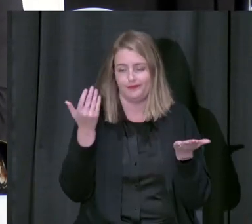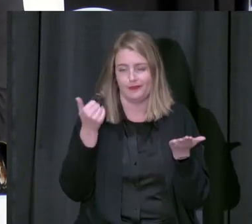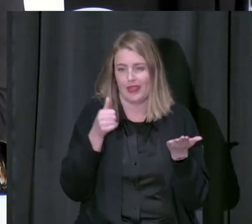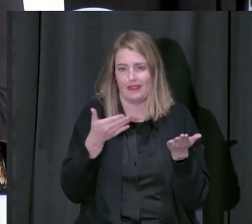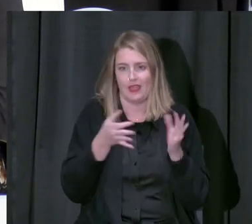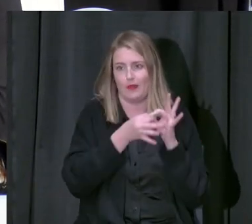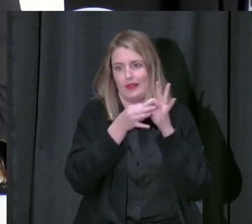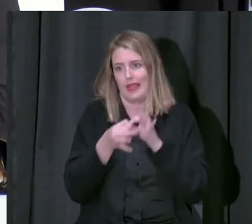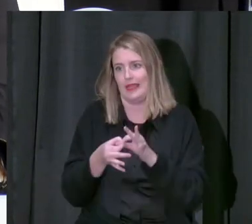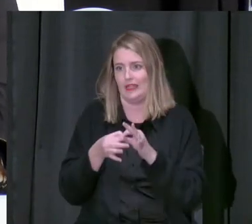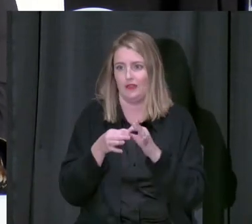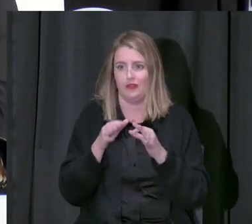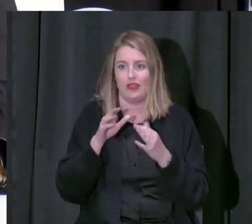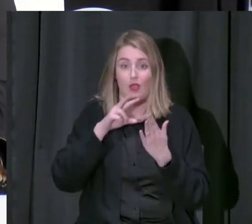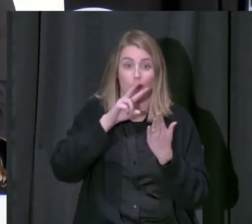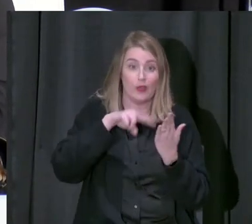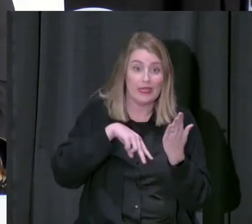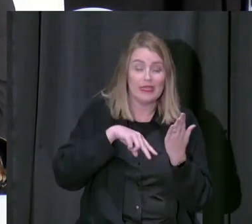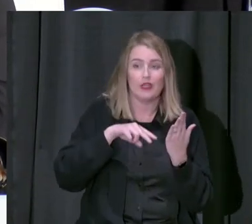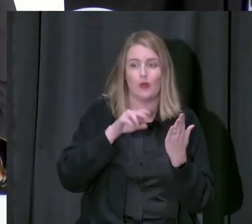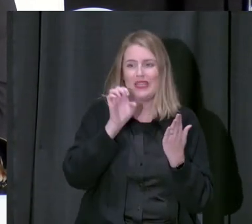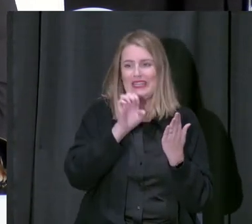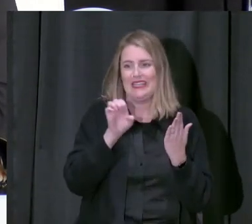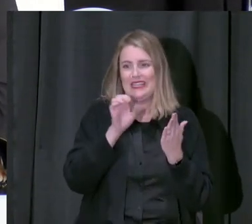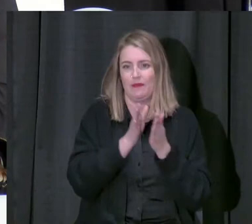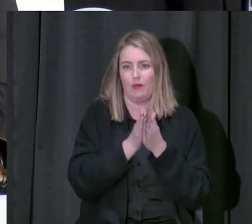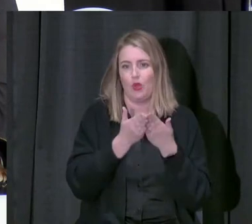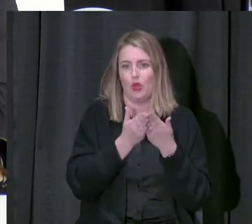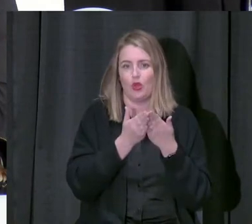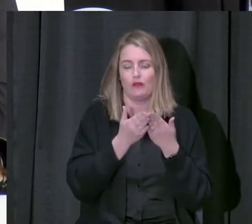anything related to the reading space or the ebook space.